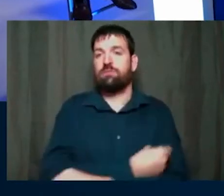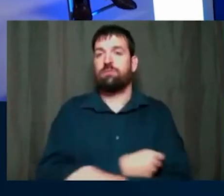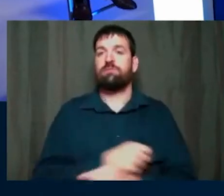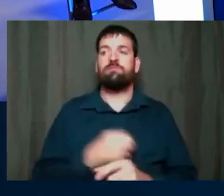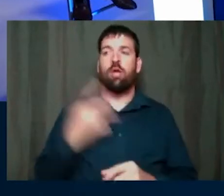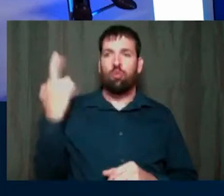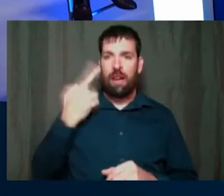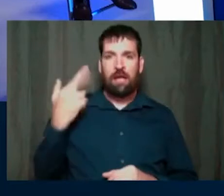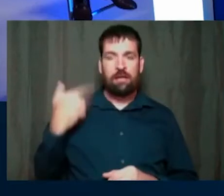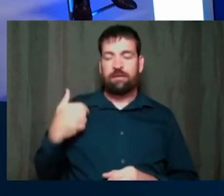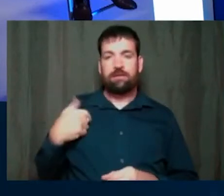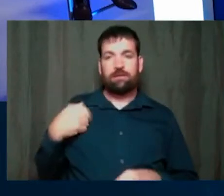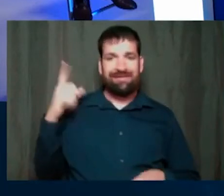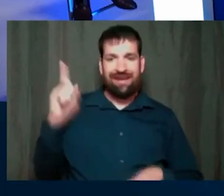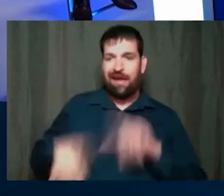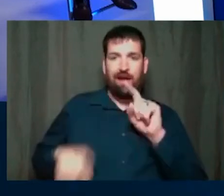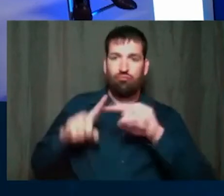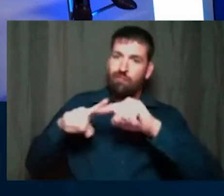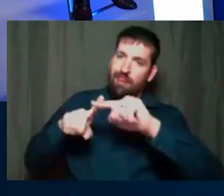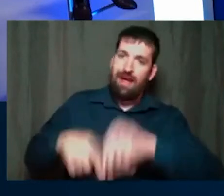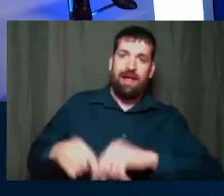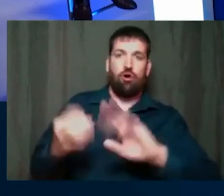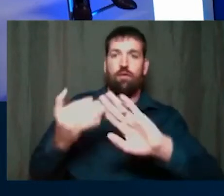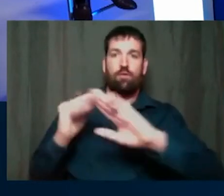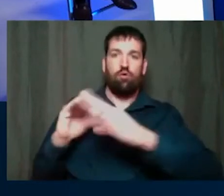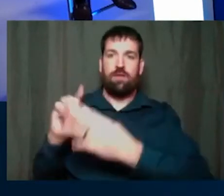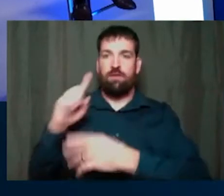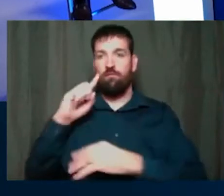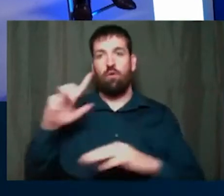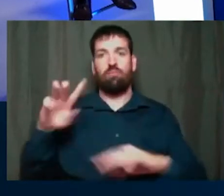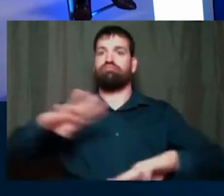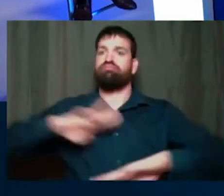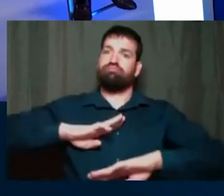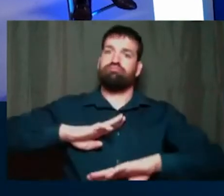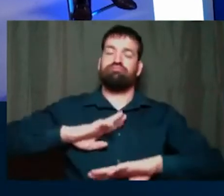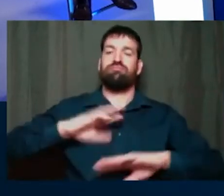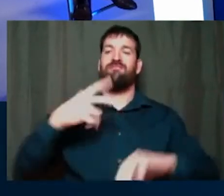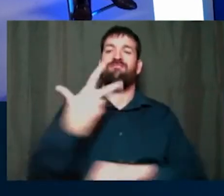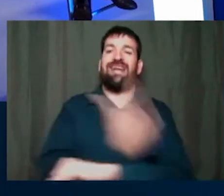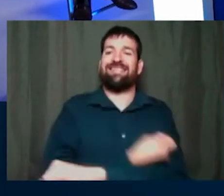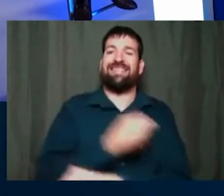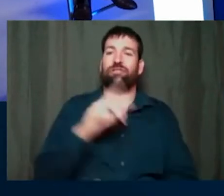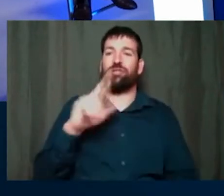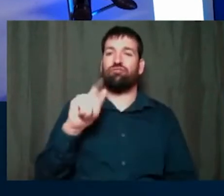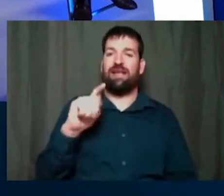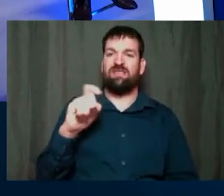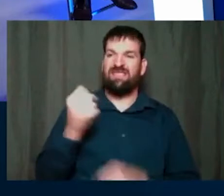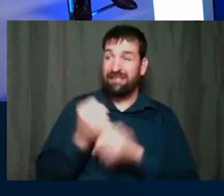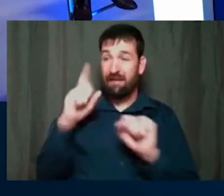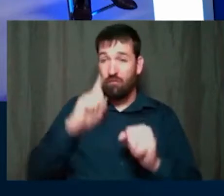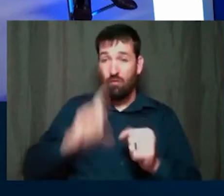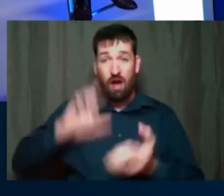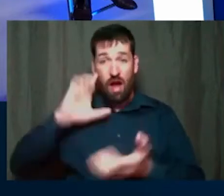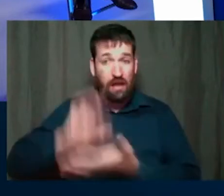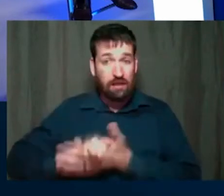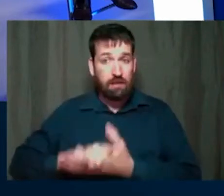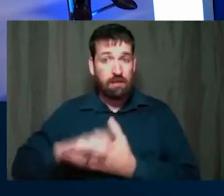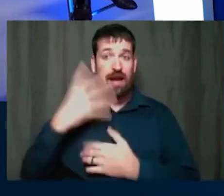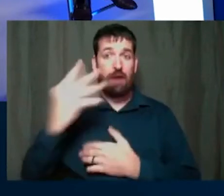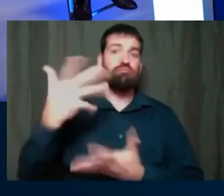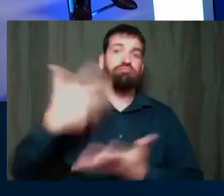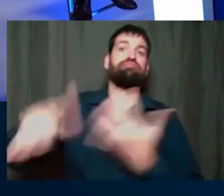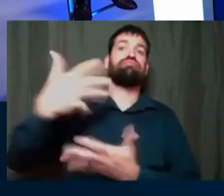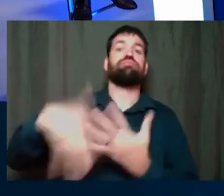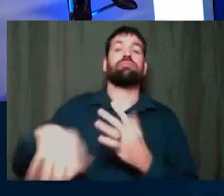on our community to reach a vaccination rate that will make us safe, make it safe for my husband to rejoin the outside world. With mask mandates